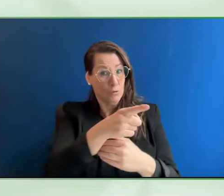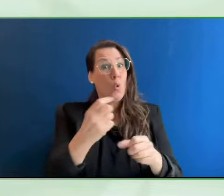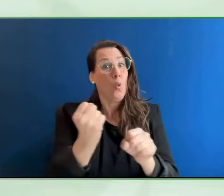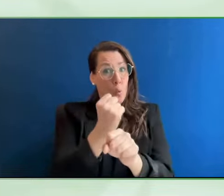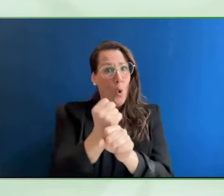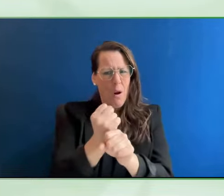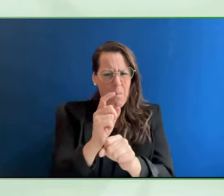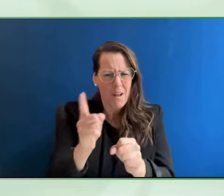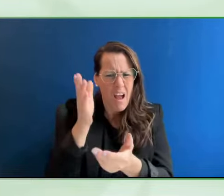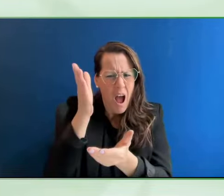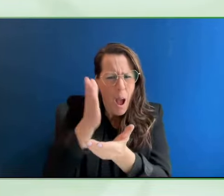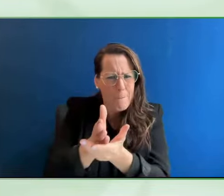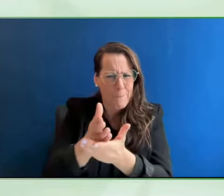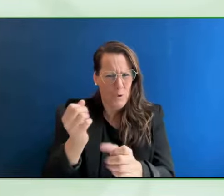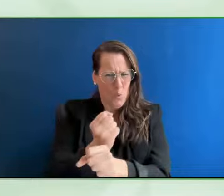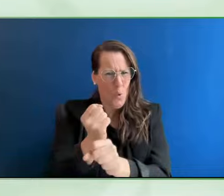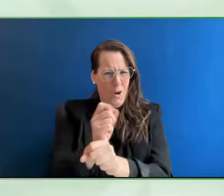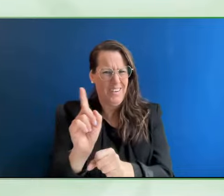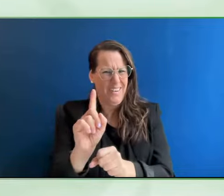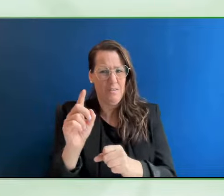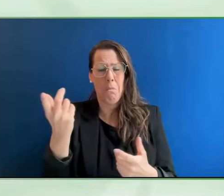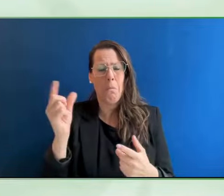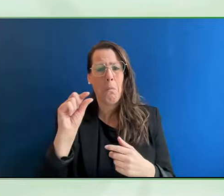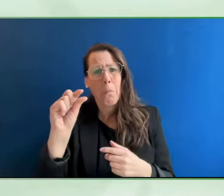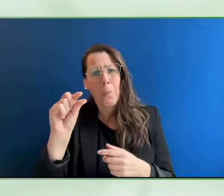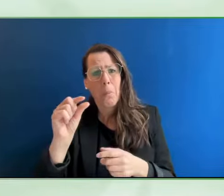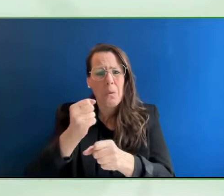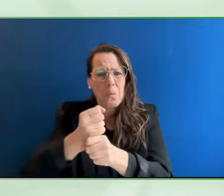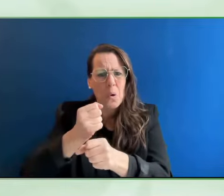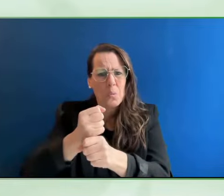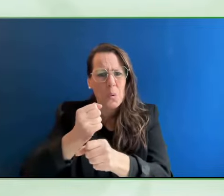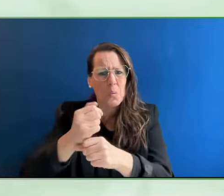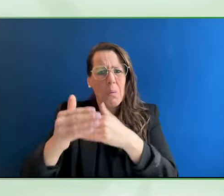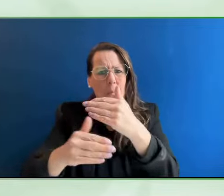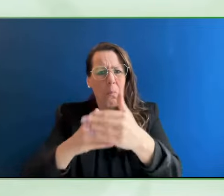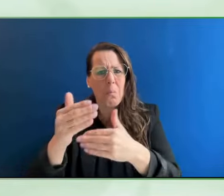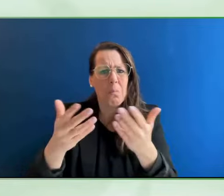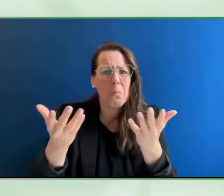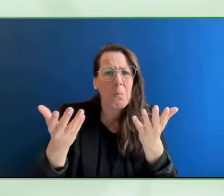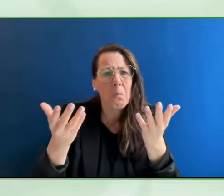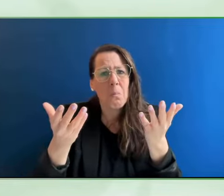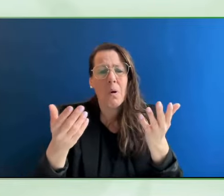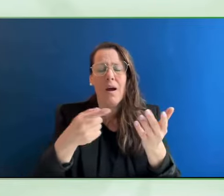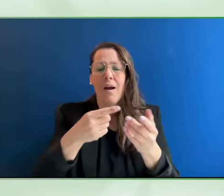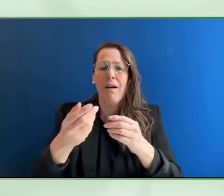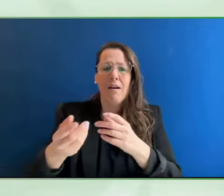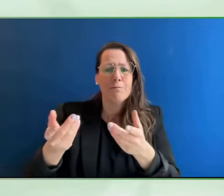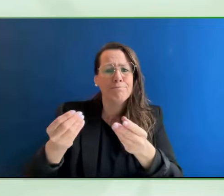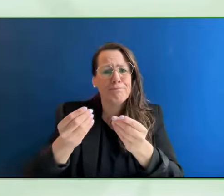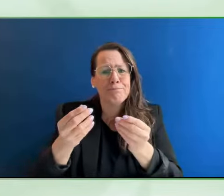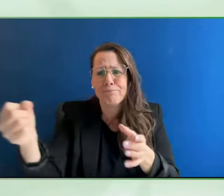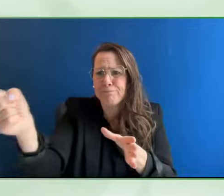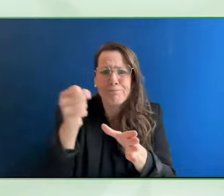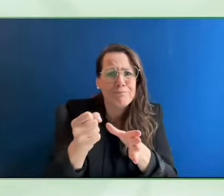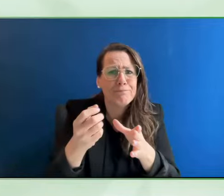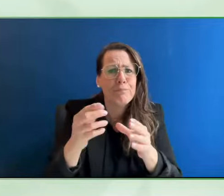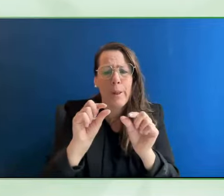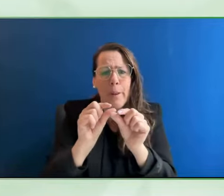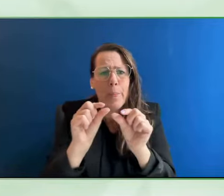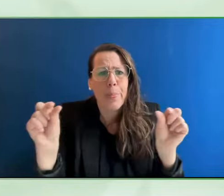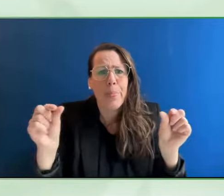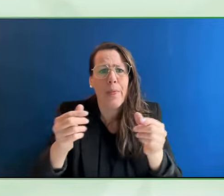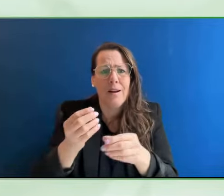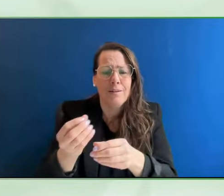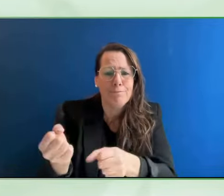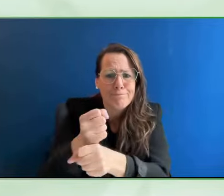were working in, and so he funded LICHT ins Dunkel, back then a radio TV show,